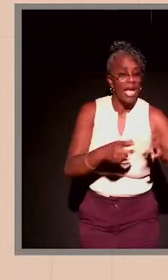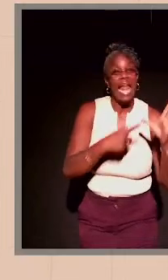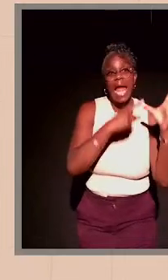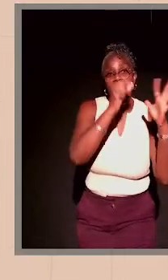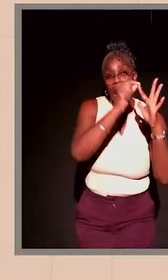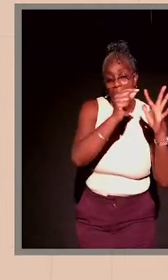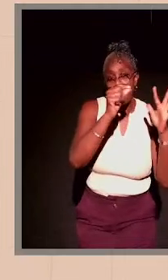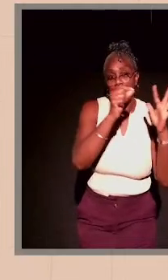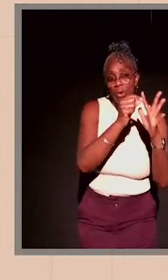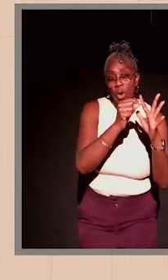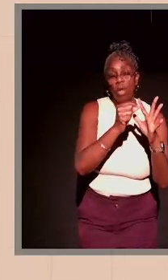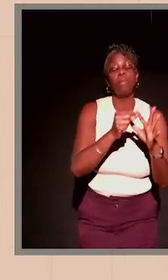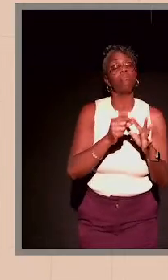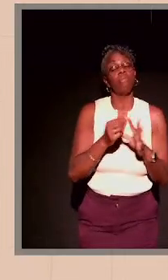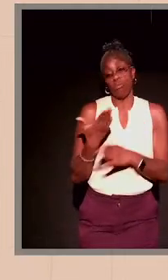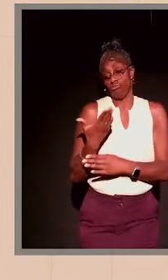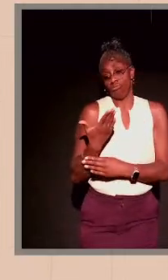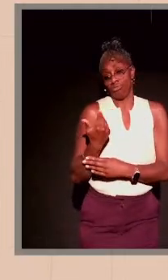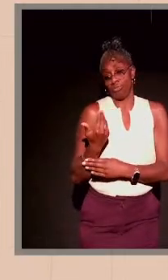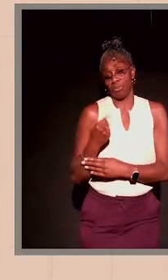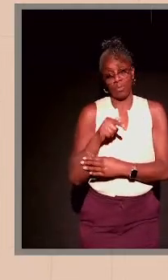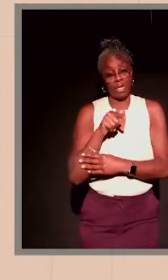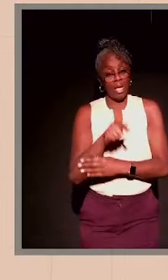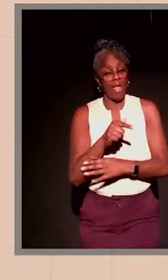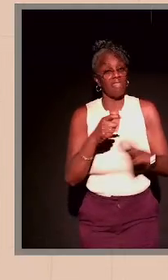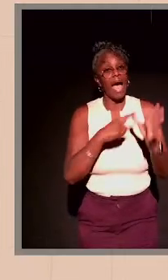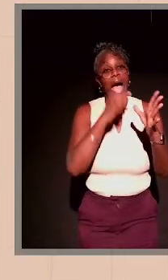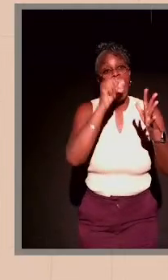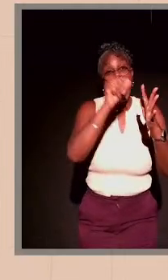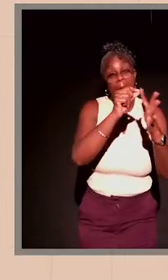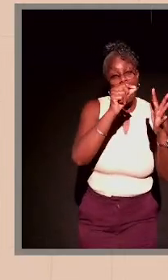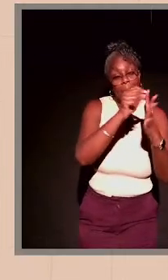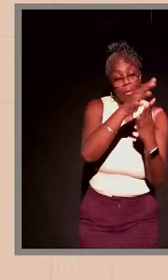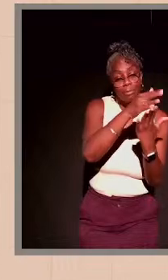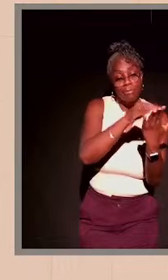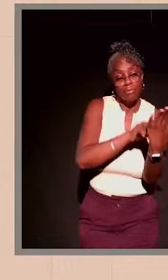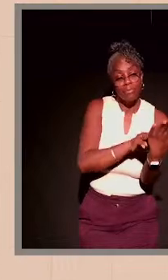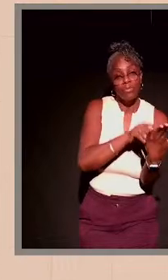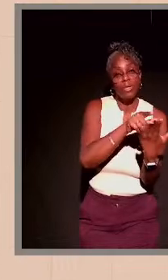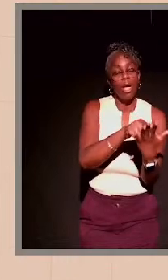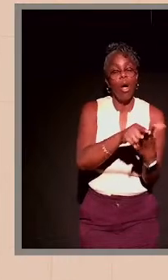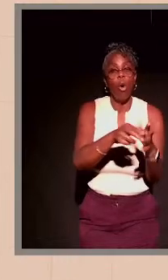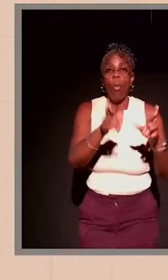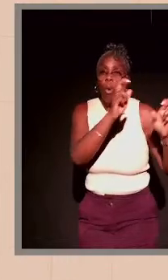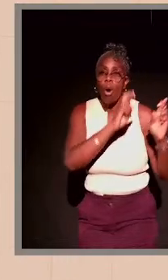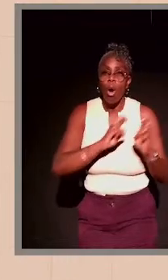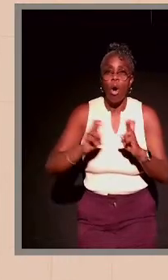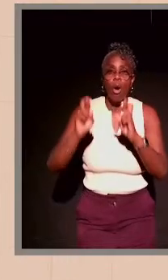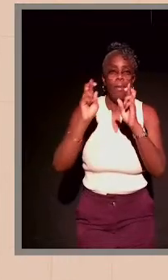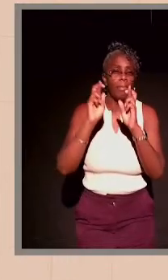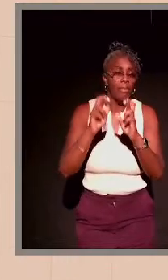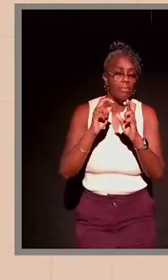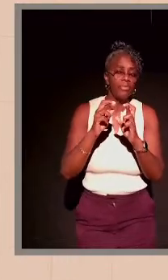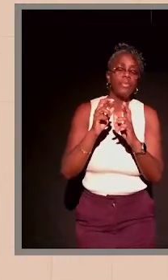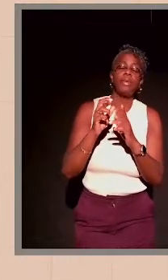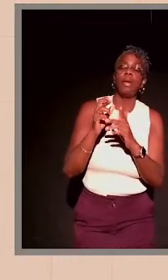Drawer. With this application, we're hoping that we